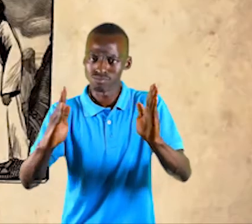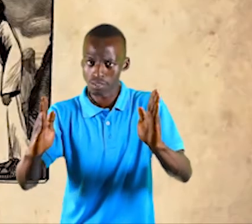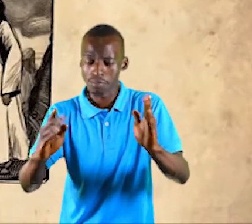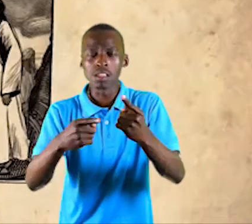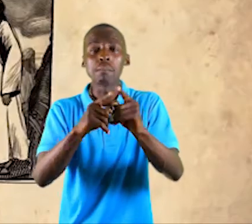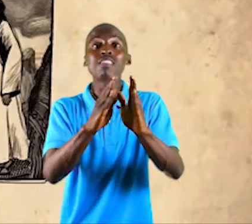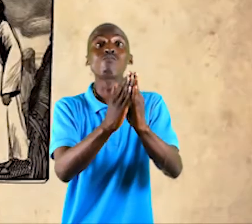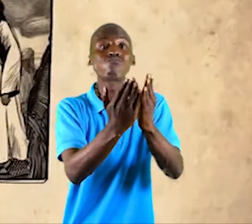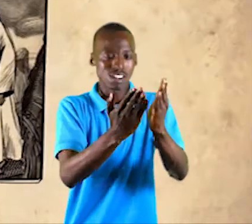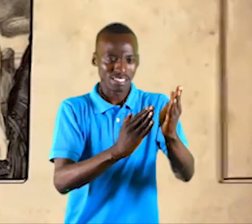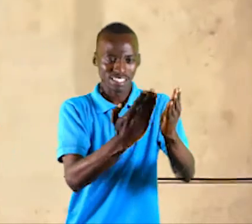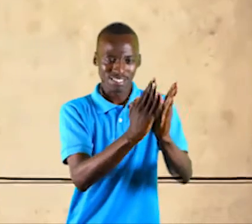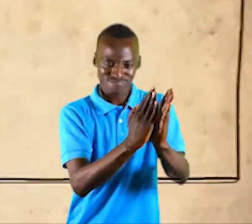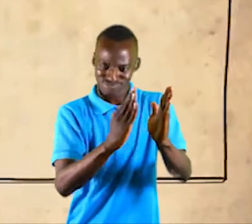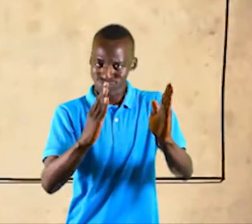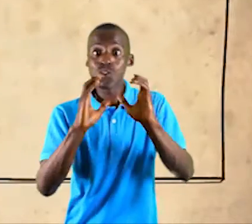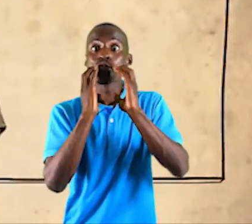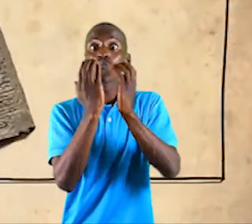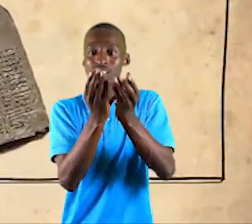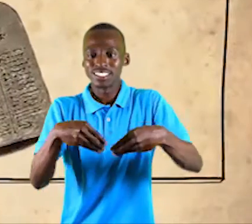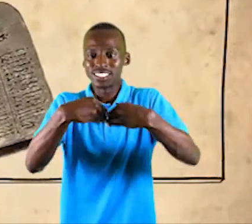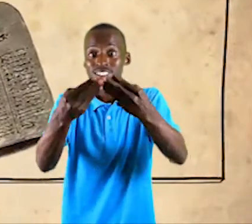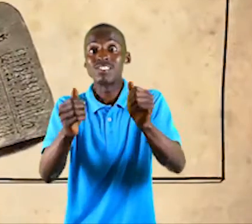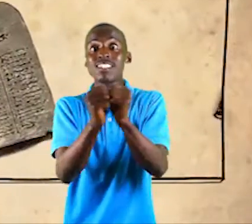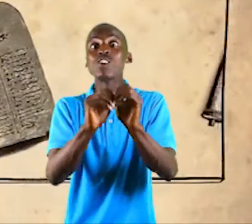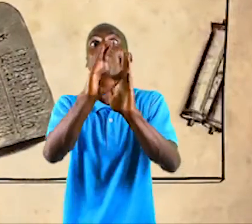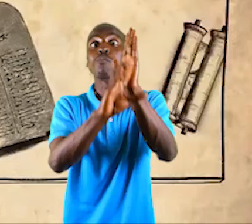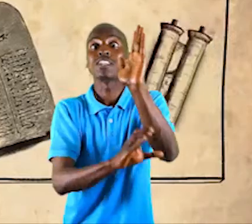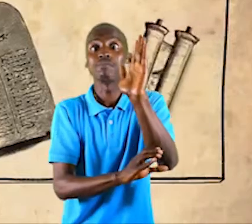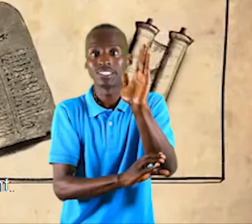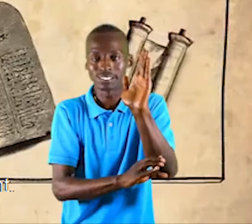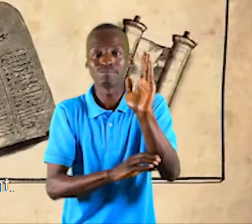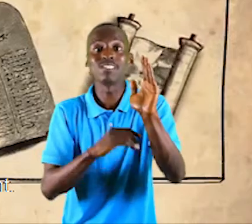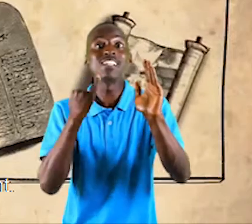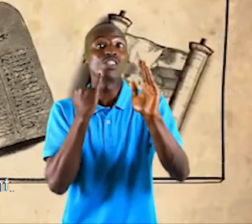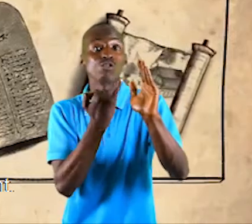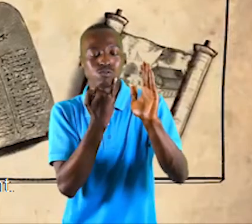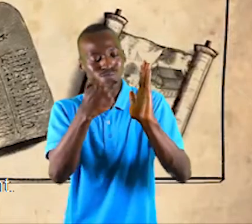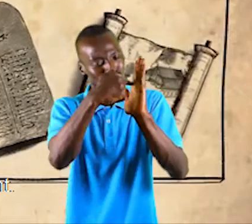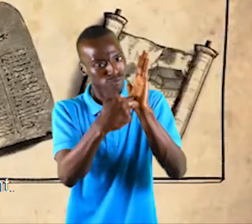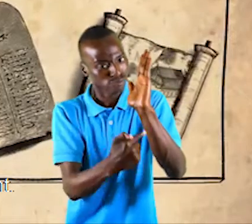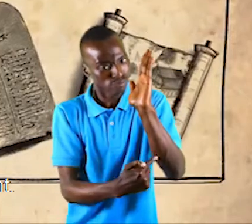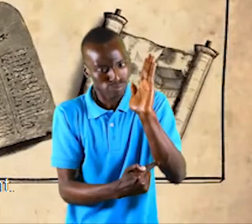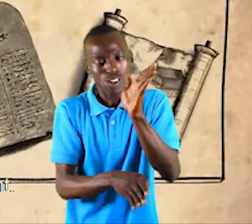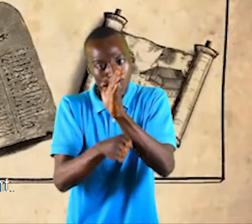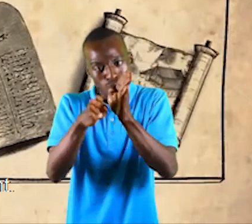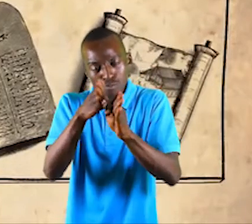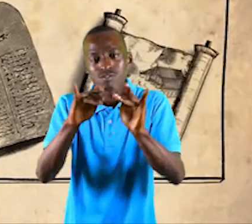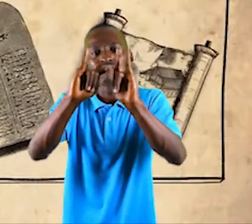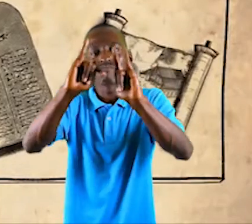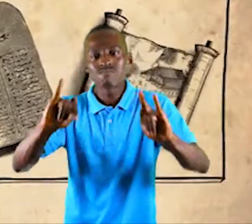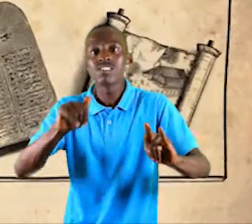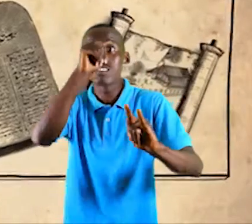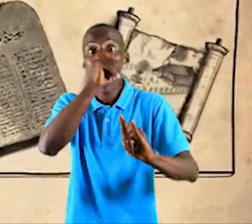referring to. But the book has a second half where Moses gives the 10 Commandments to Israel along with these instructions about building a sacred tent.